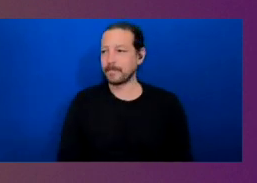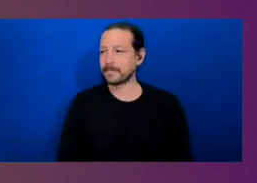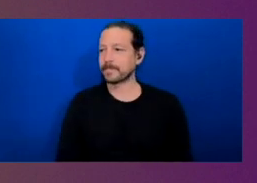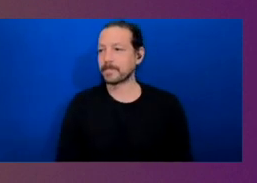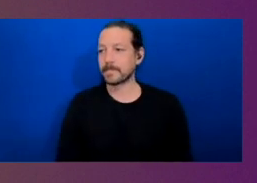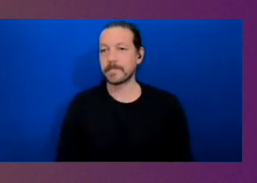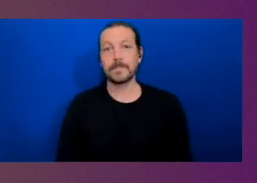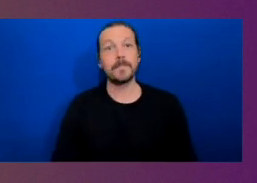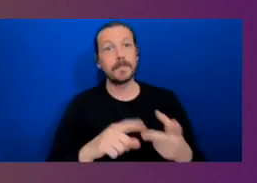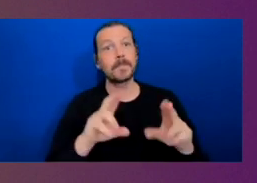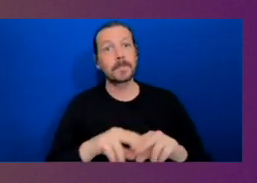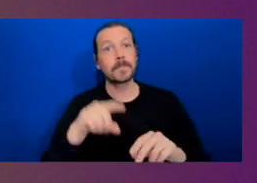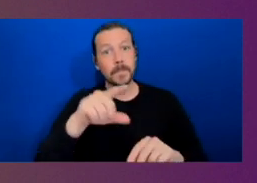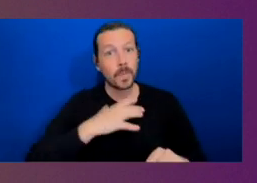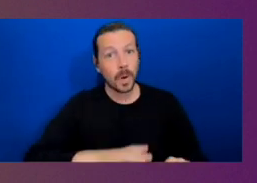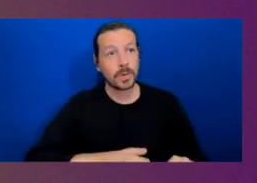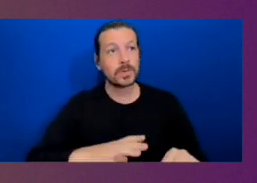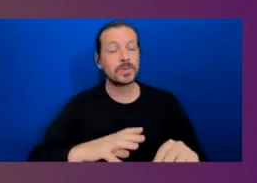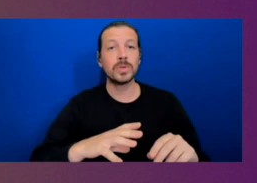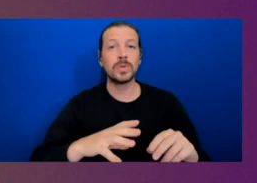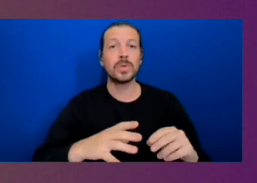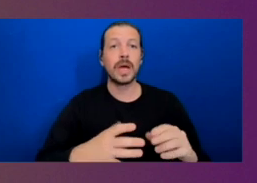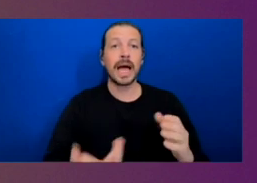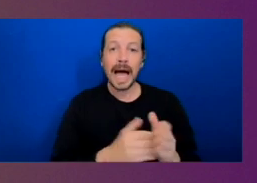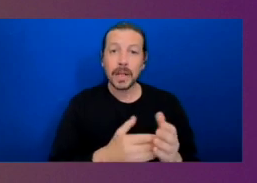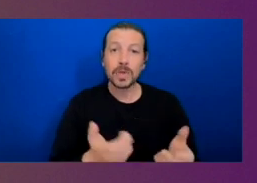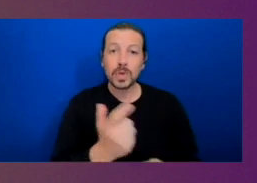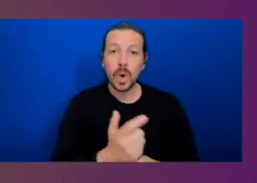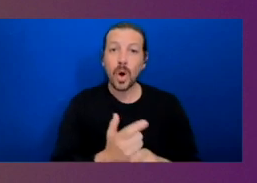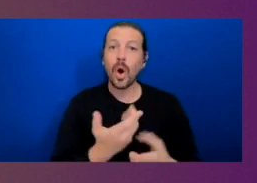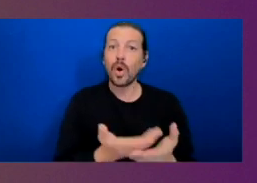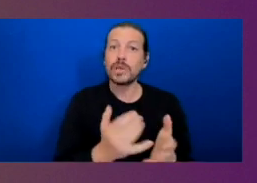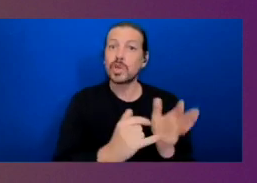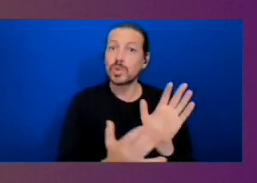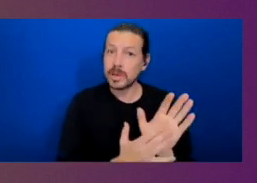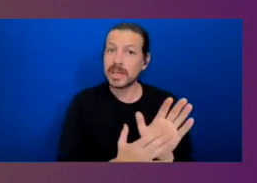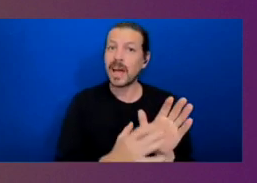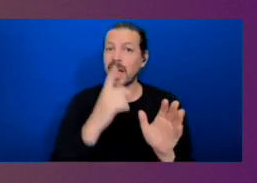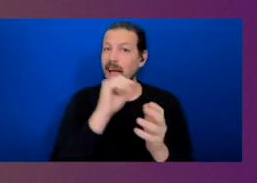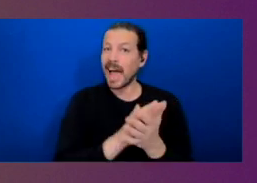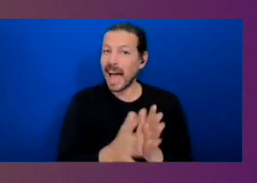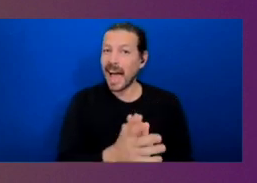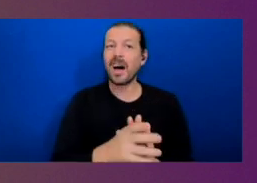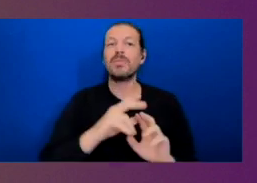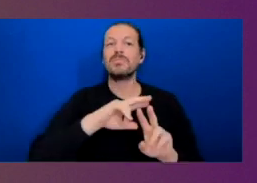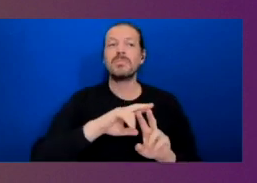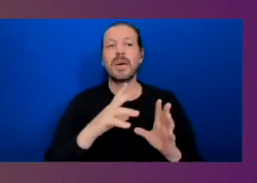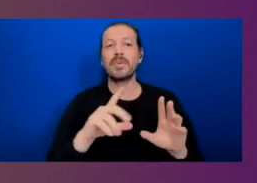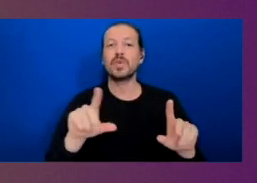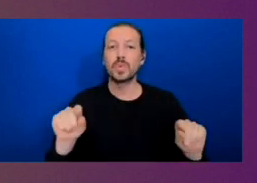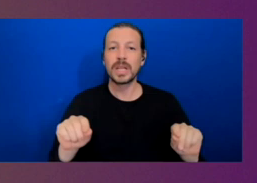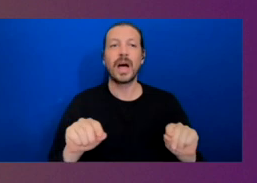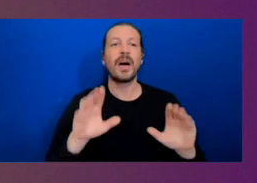the conversation on social media, our social handles are on Twitter, Facebook,